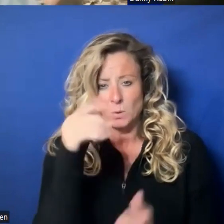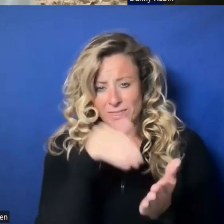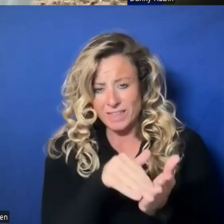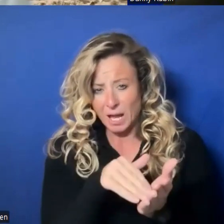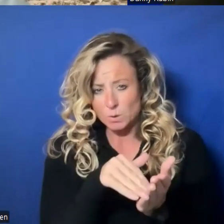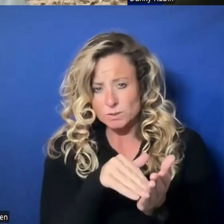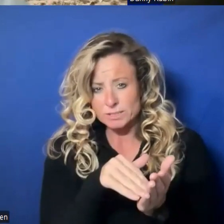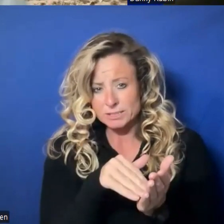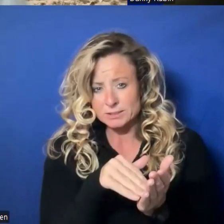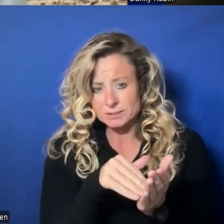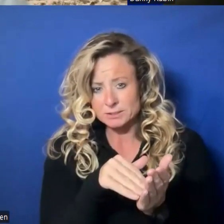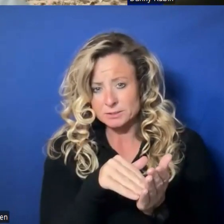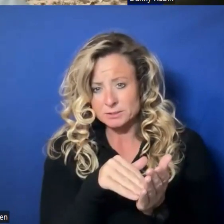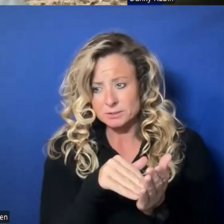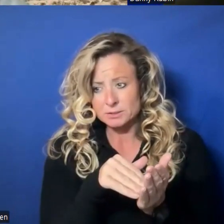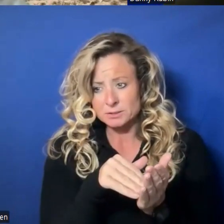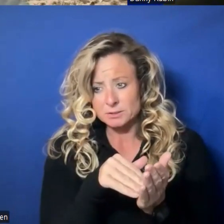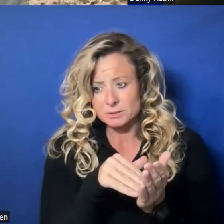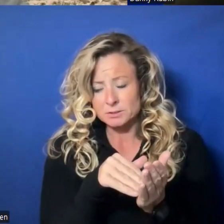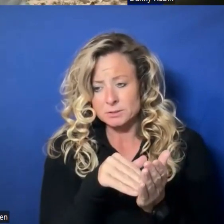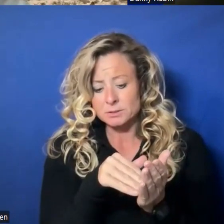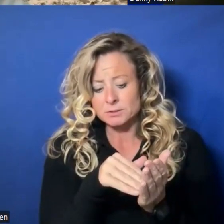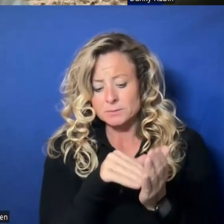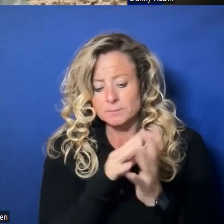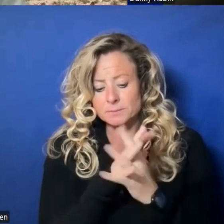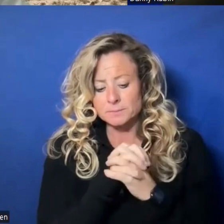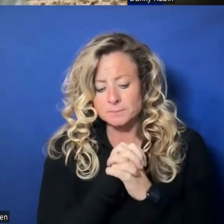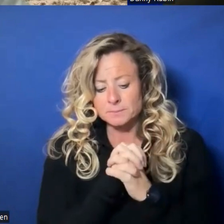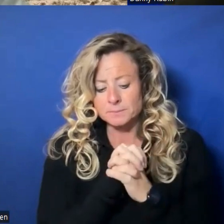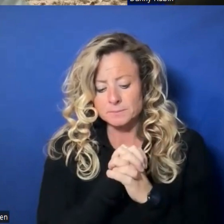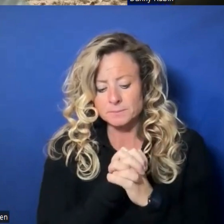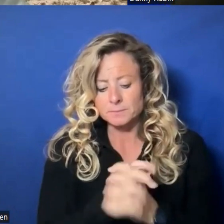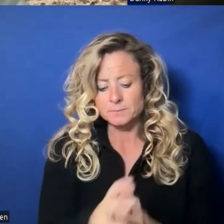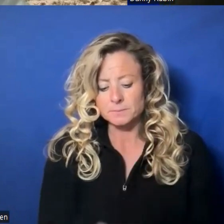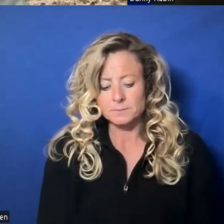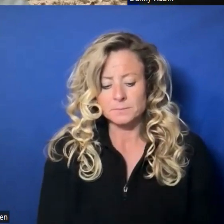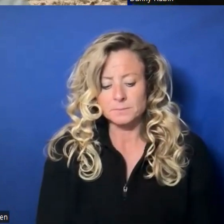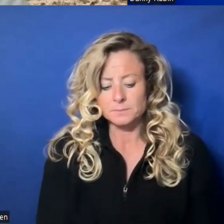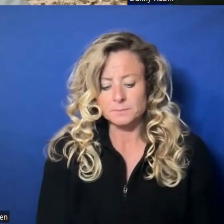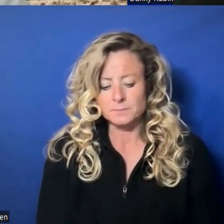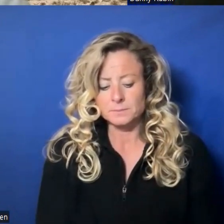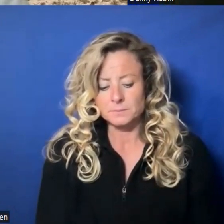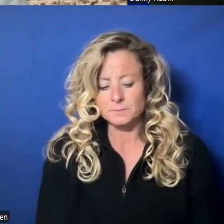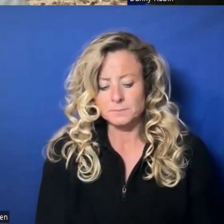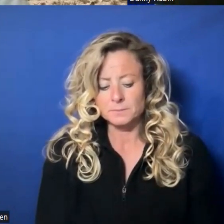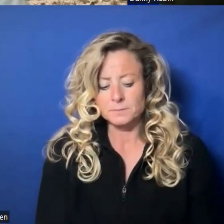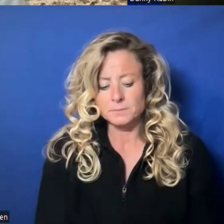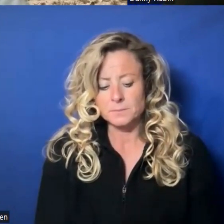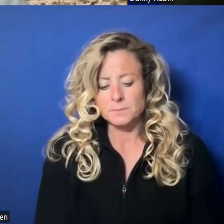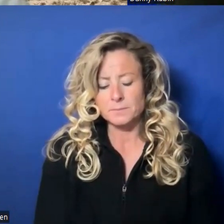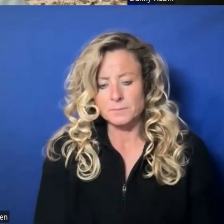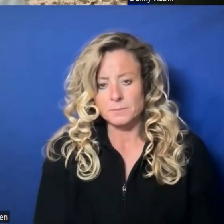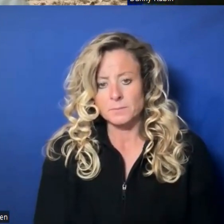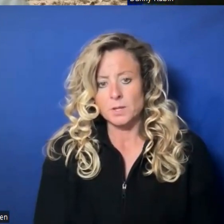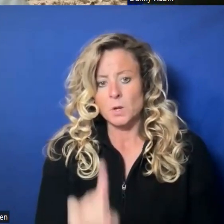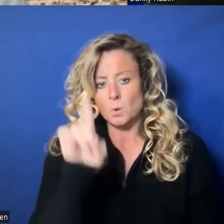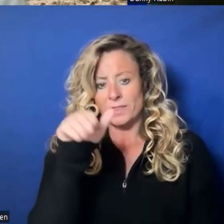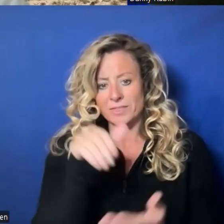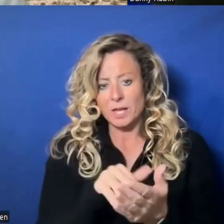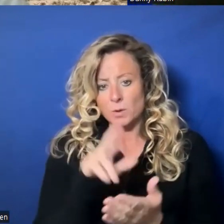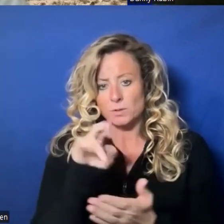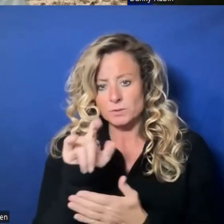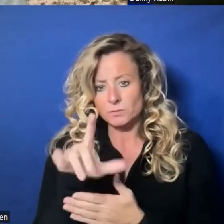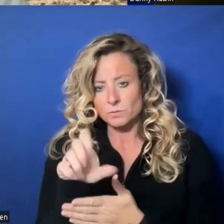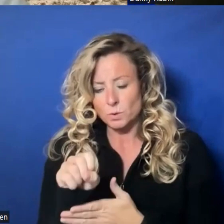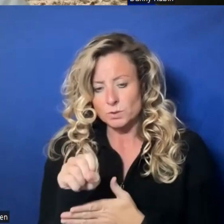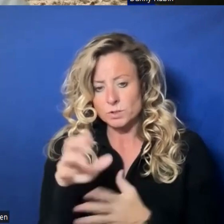depth is like also can be 1,000 of rows. So it's summed